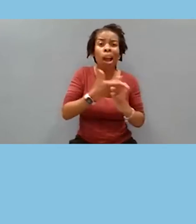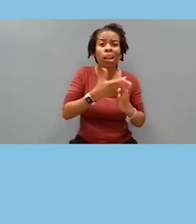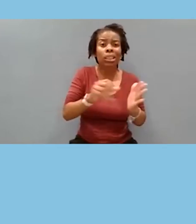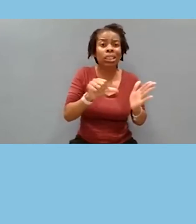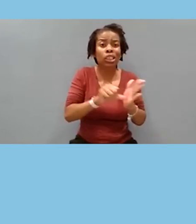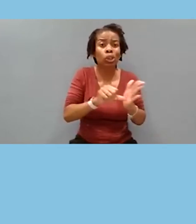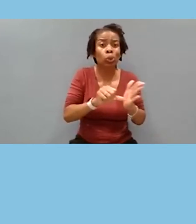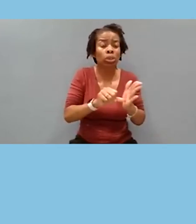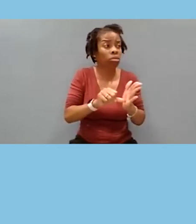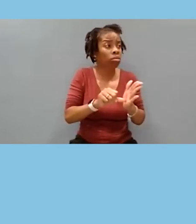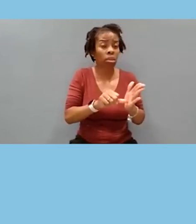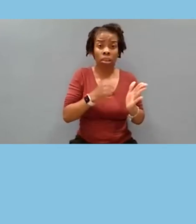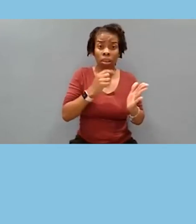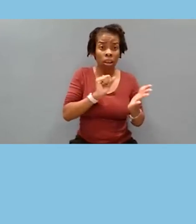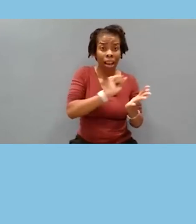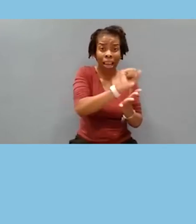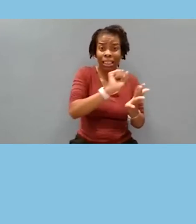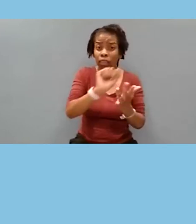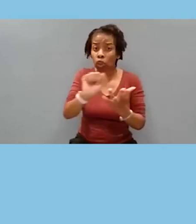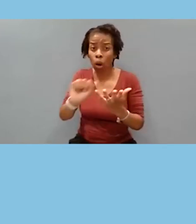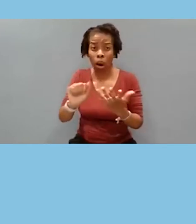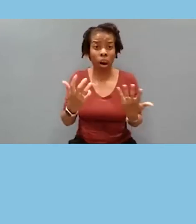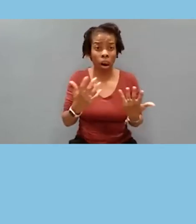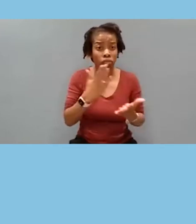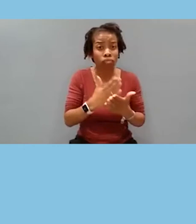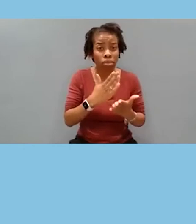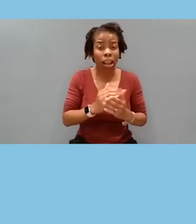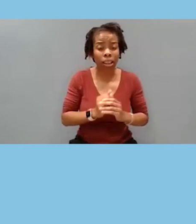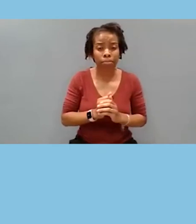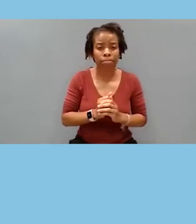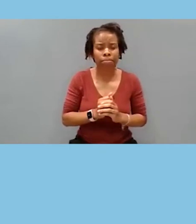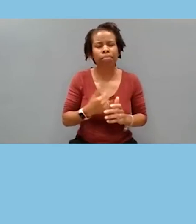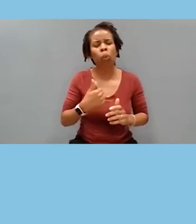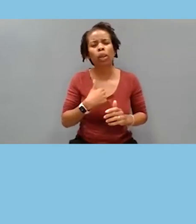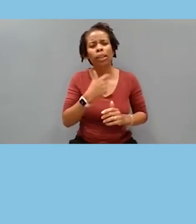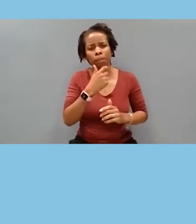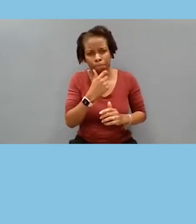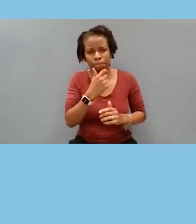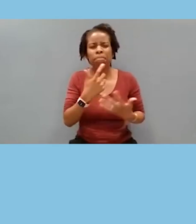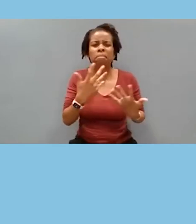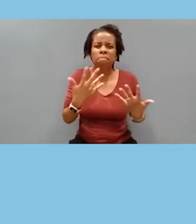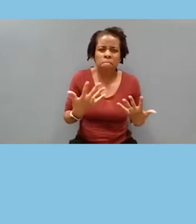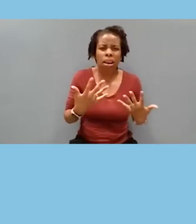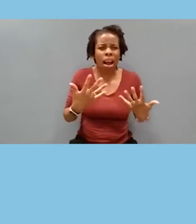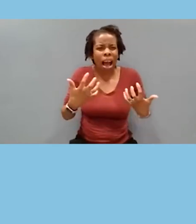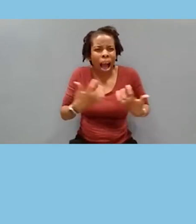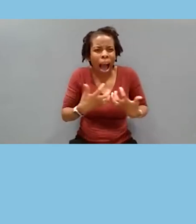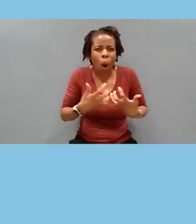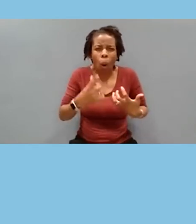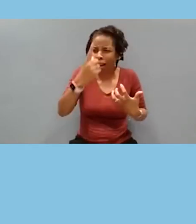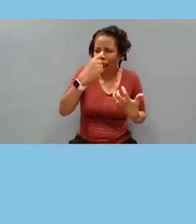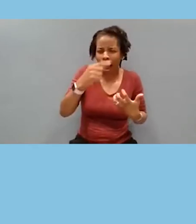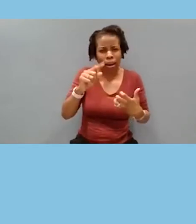a thoroughly individualized matter. We were thinking of how Tanya surfaces the ways in which the construction and constitution of